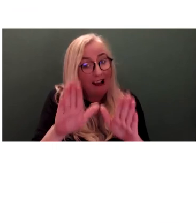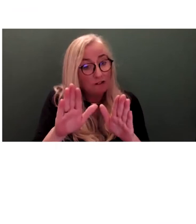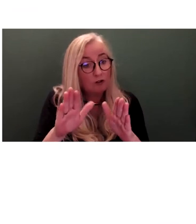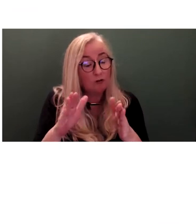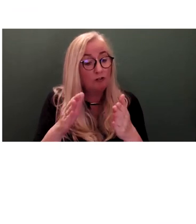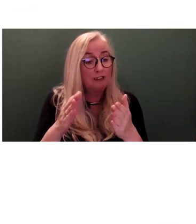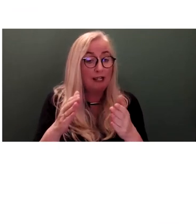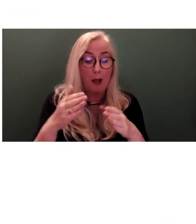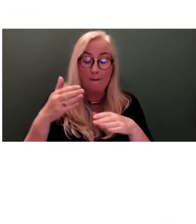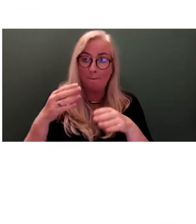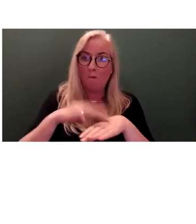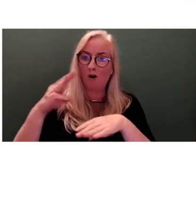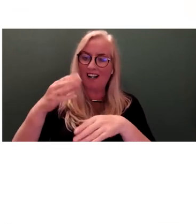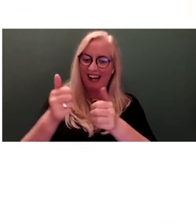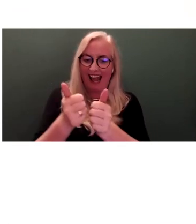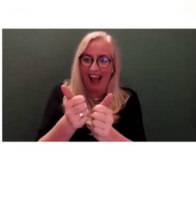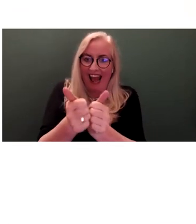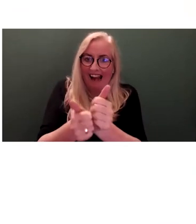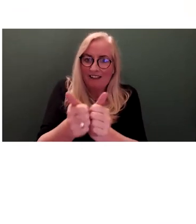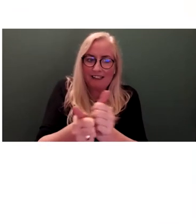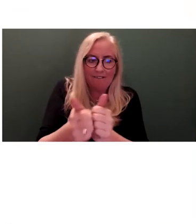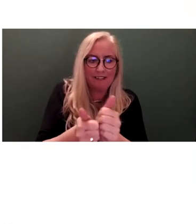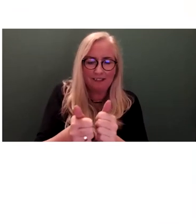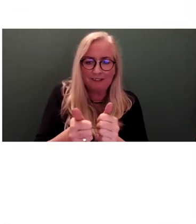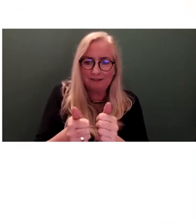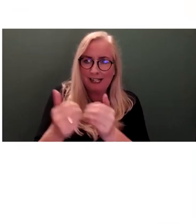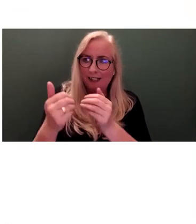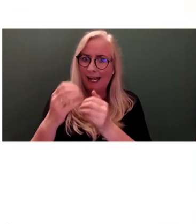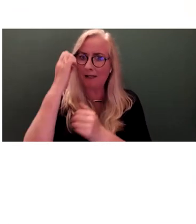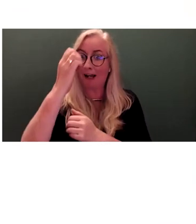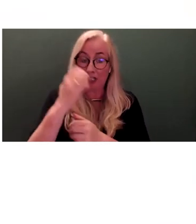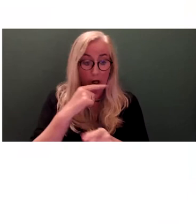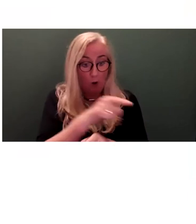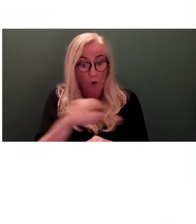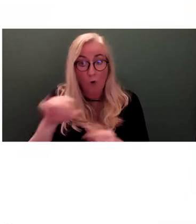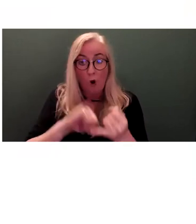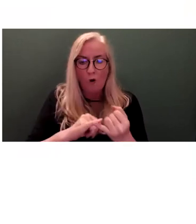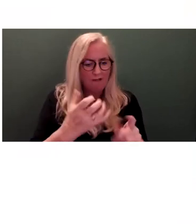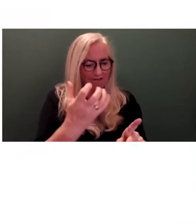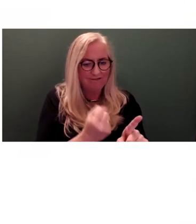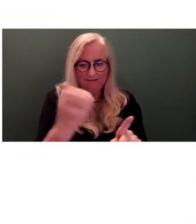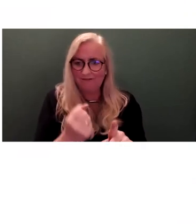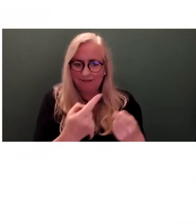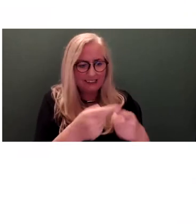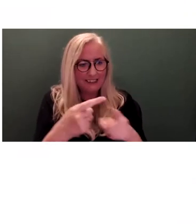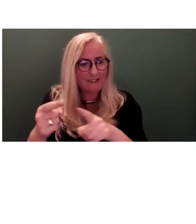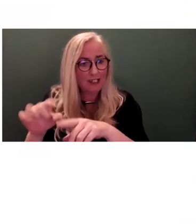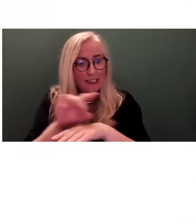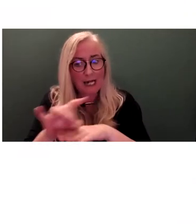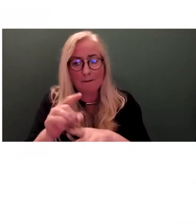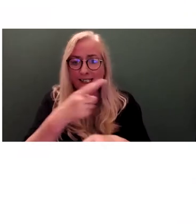more active requirements on those who are receiving certain forms of disability payments, or